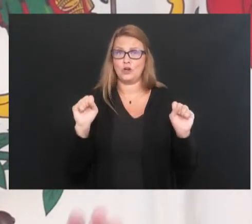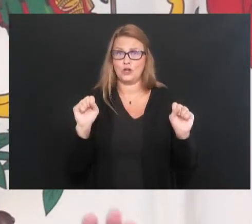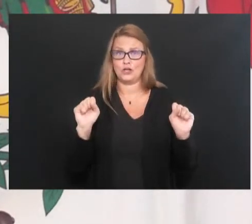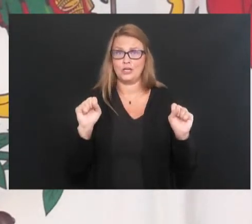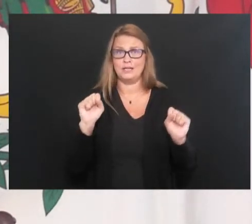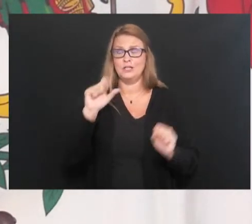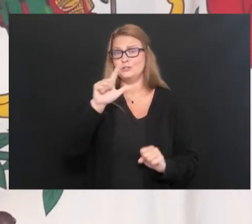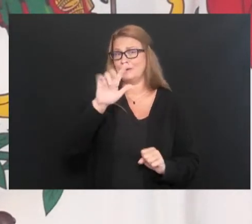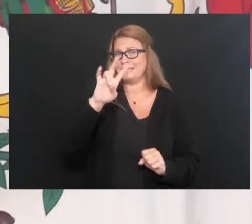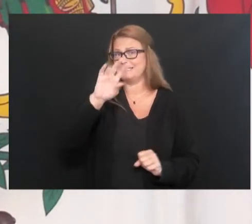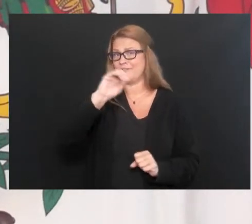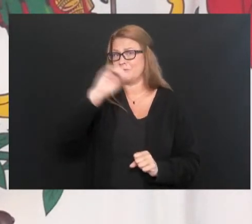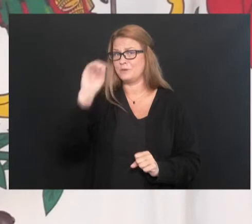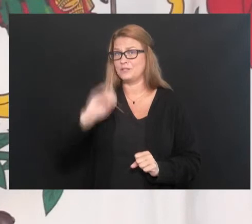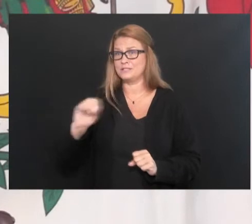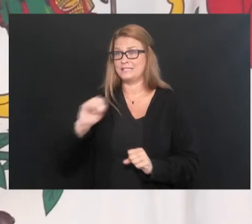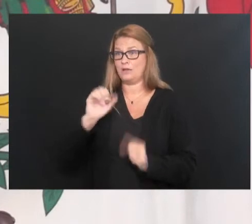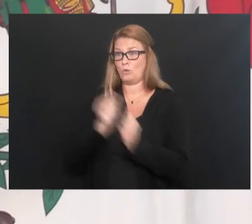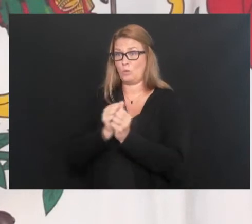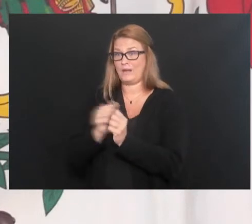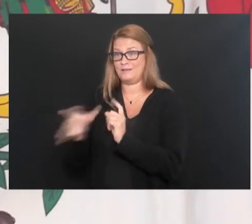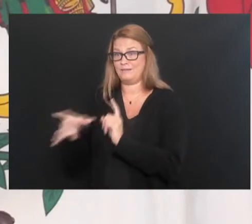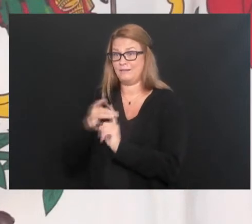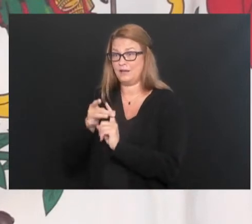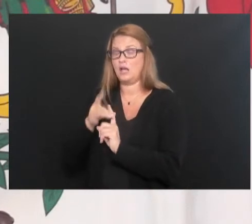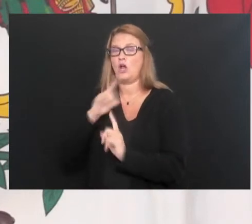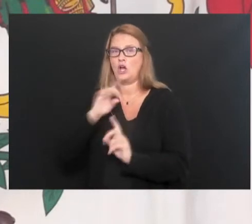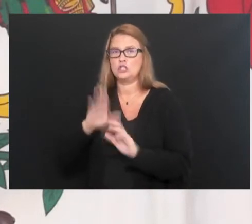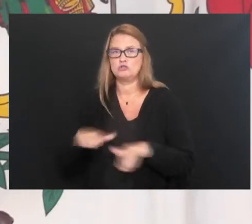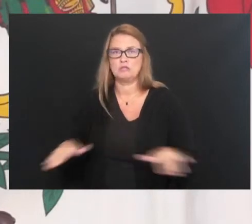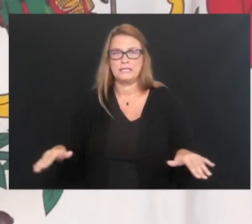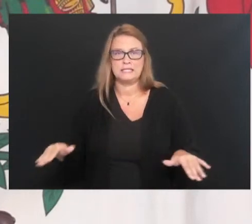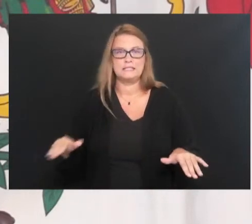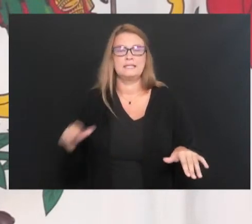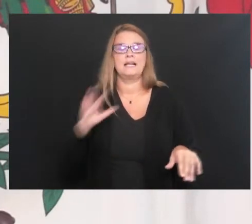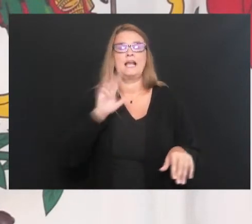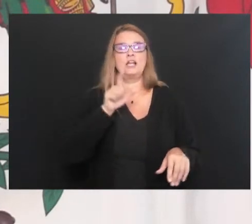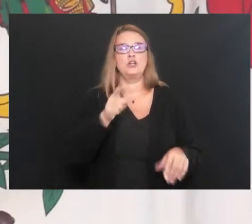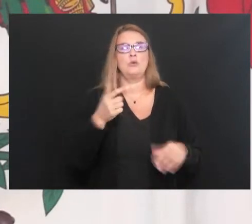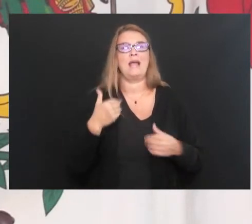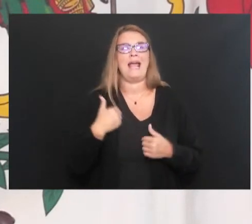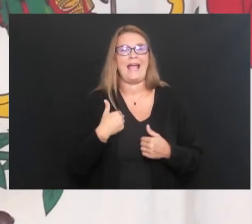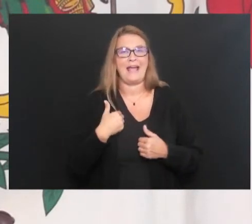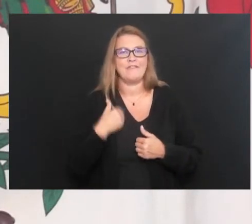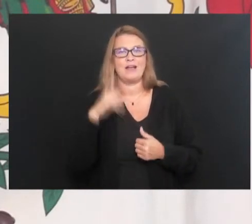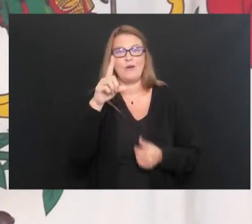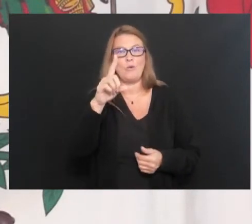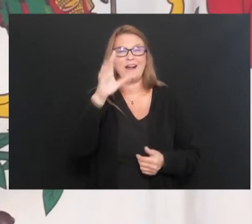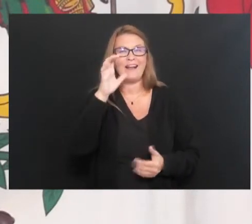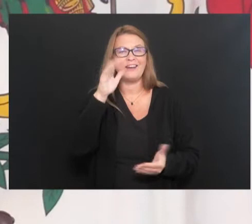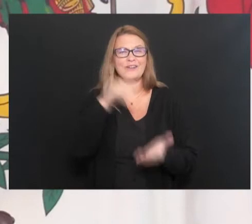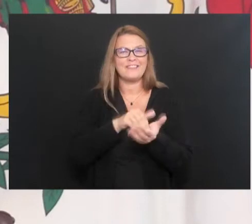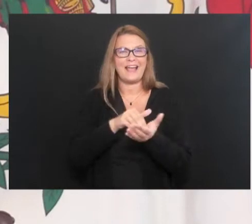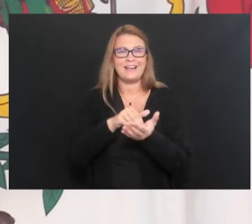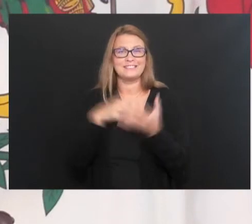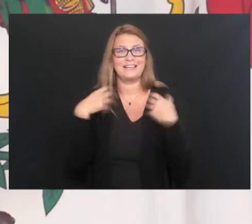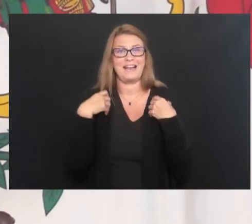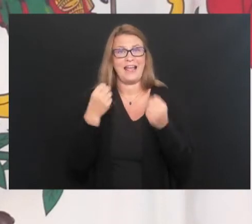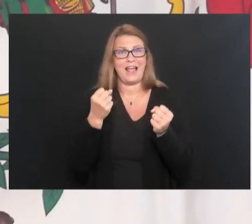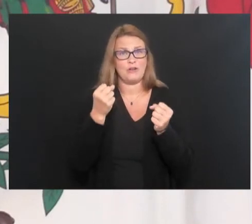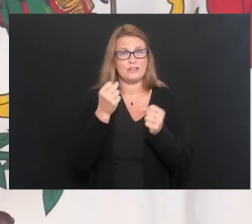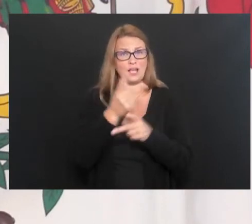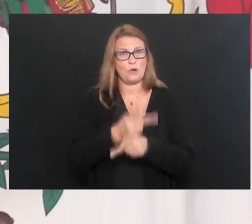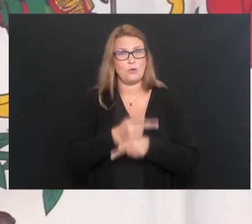27% of the infected are kids. You absolutely have 100,000 healthcare workers that have